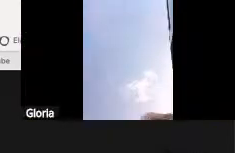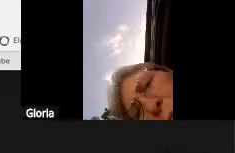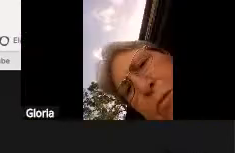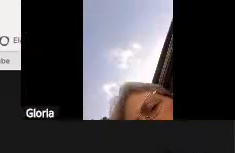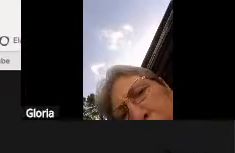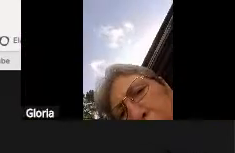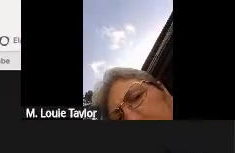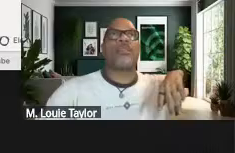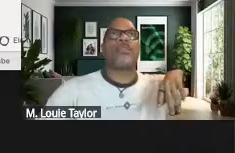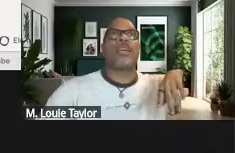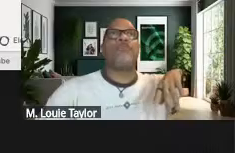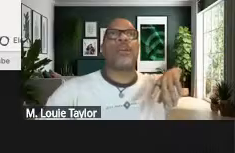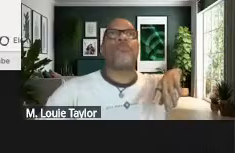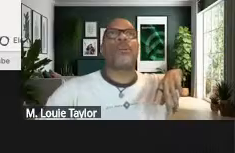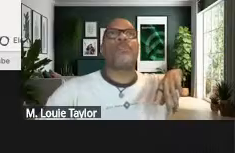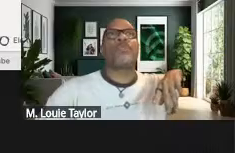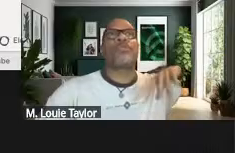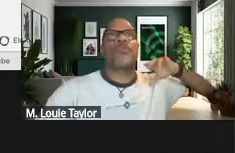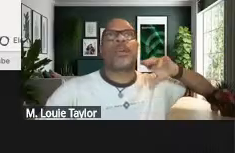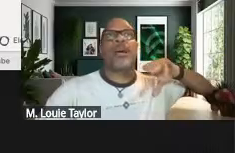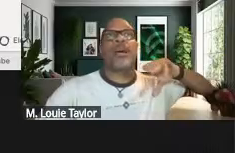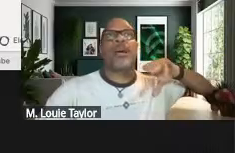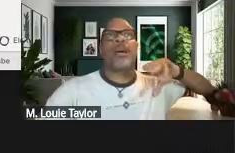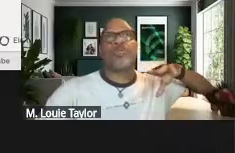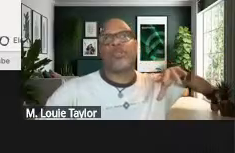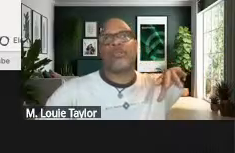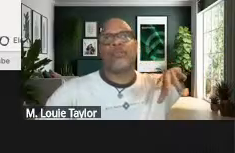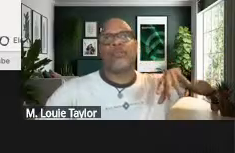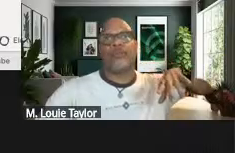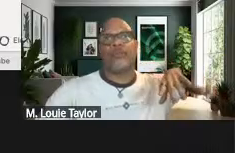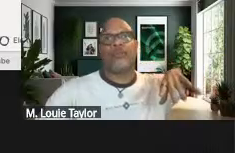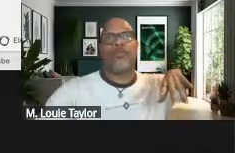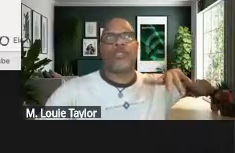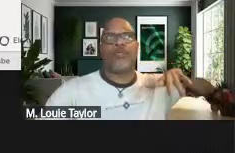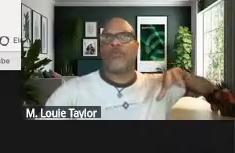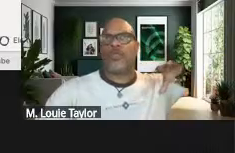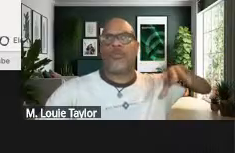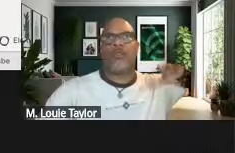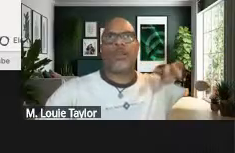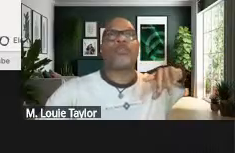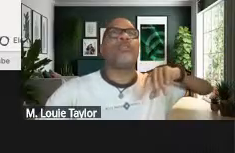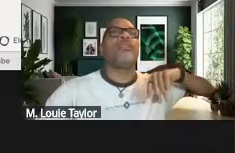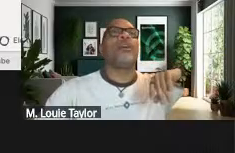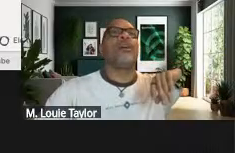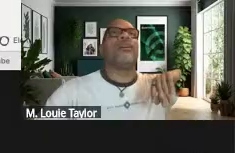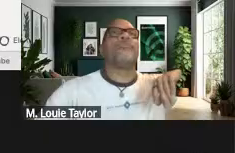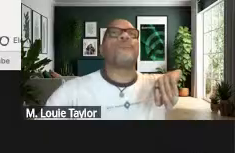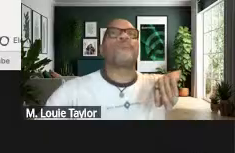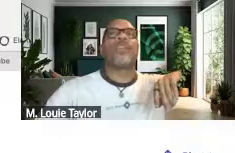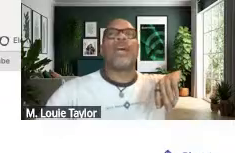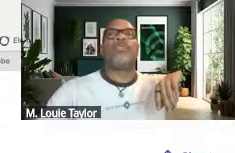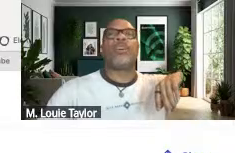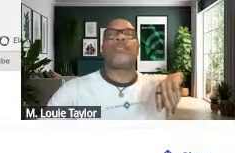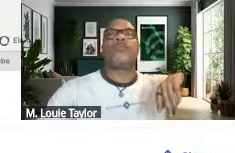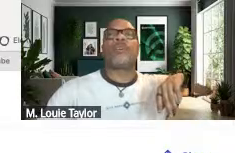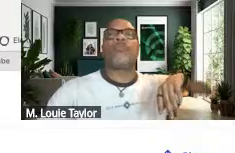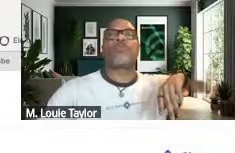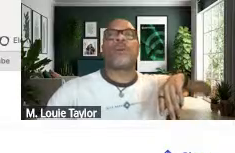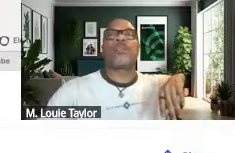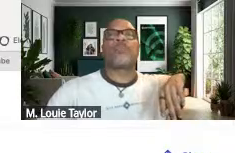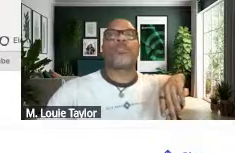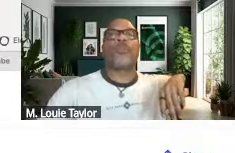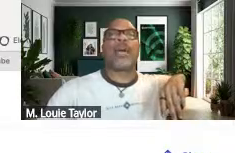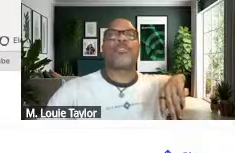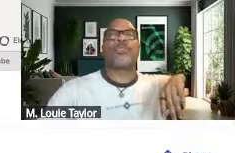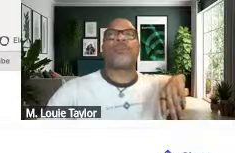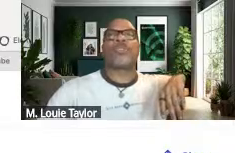3 options do you want? They pick one of those 3 options, or 2 Okay. or 3 or whatever. And then response